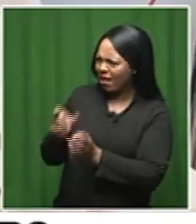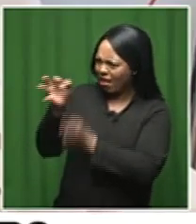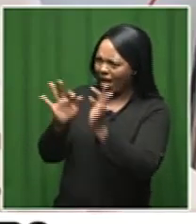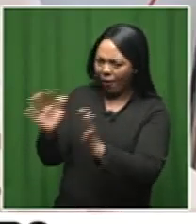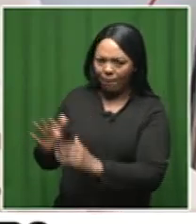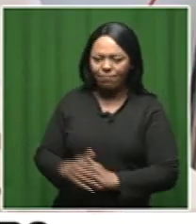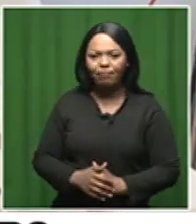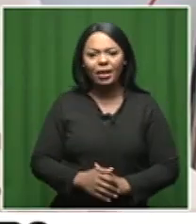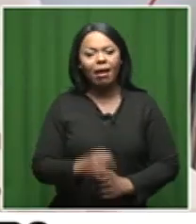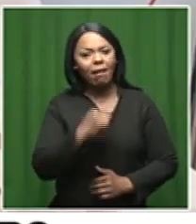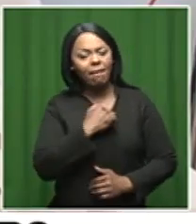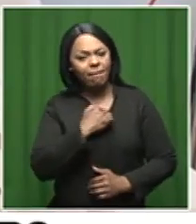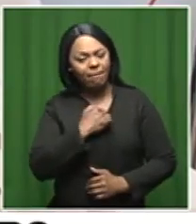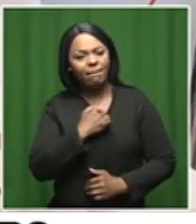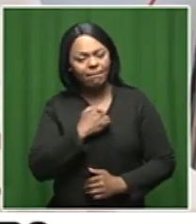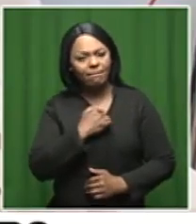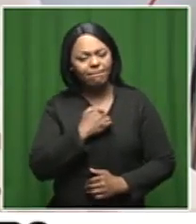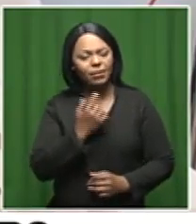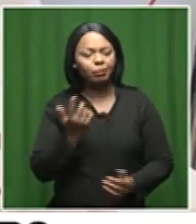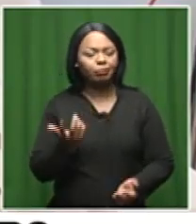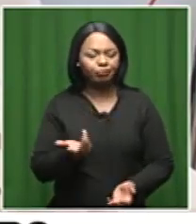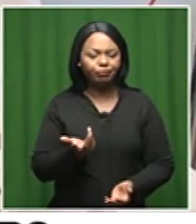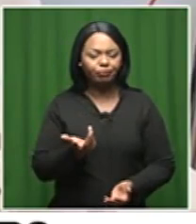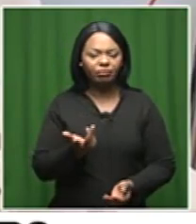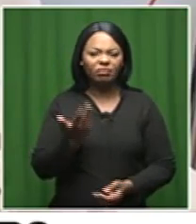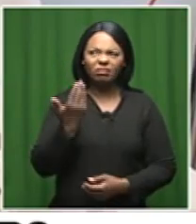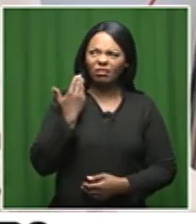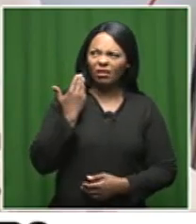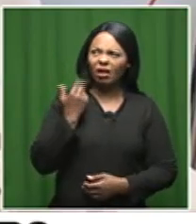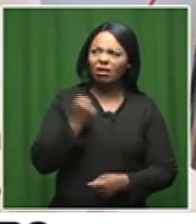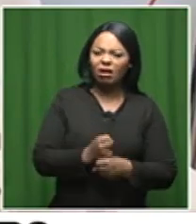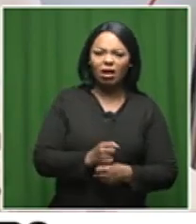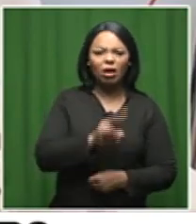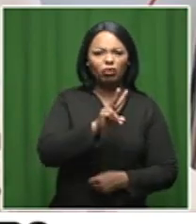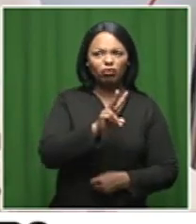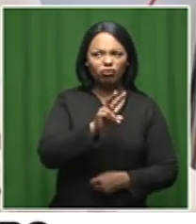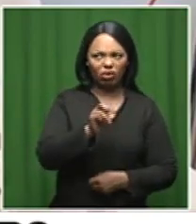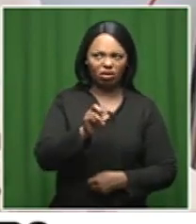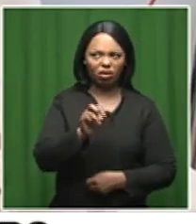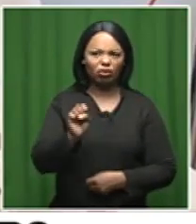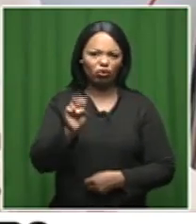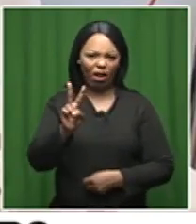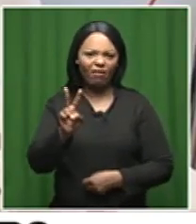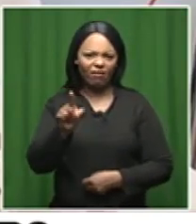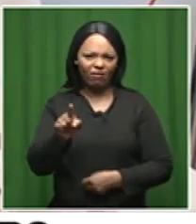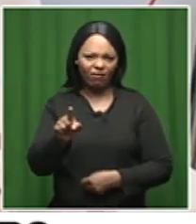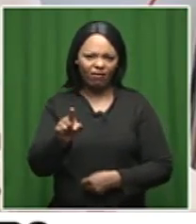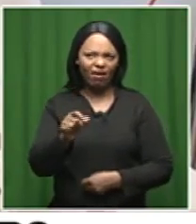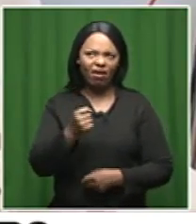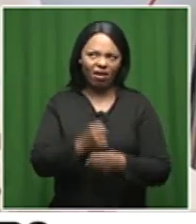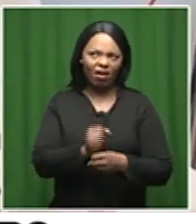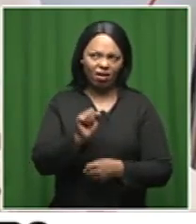I was, it was way back in 2012. I was at a show where I think I